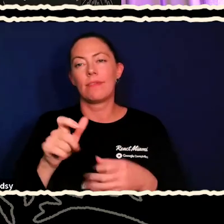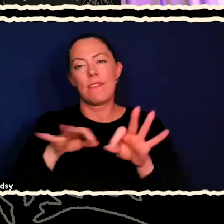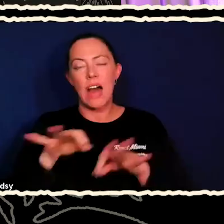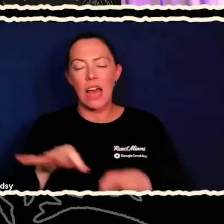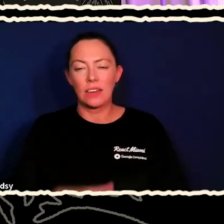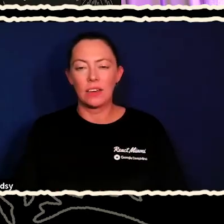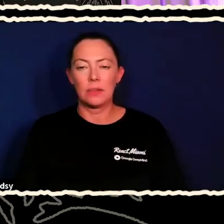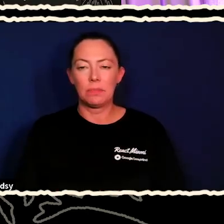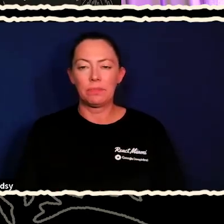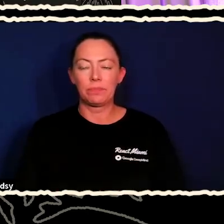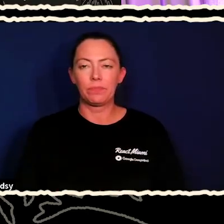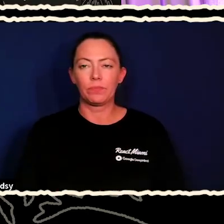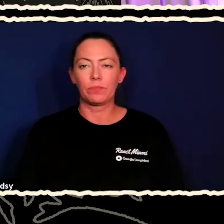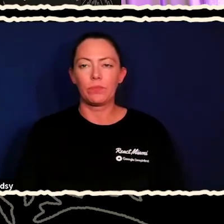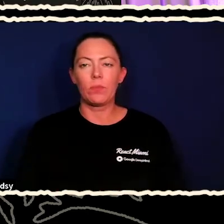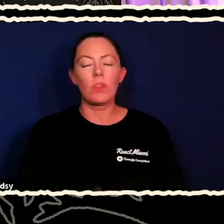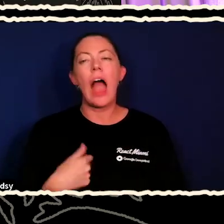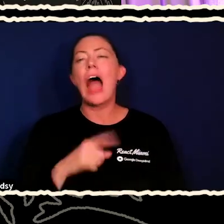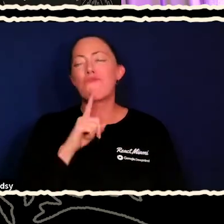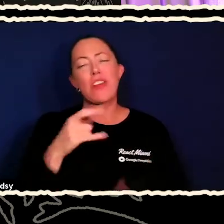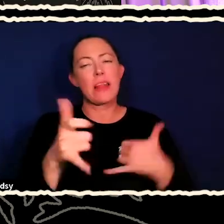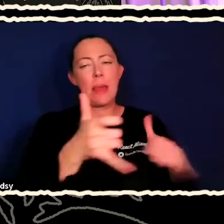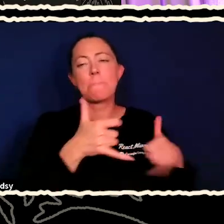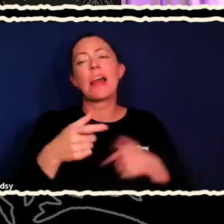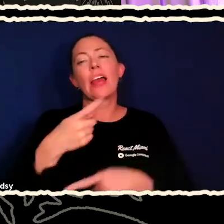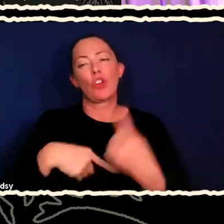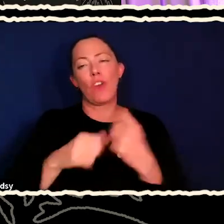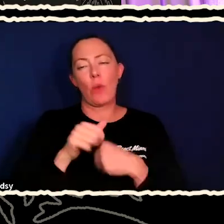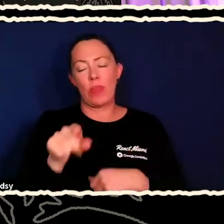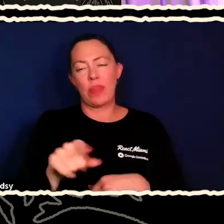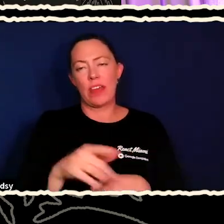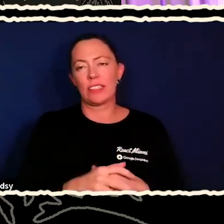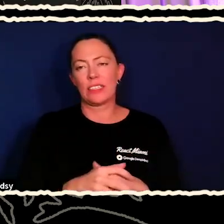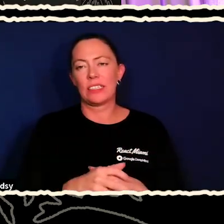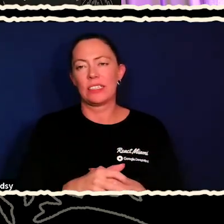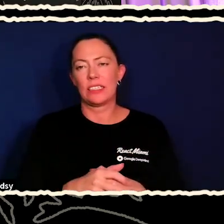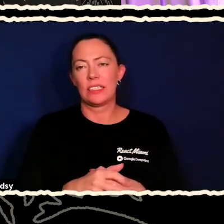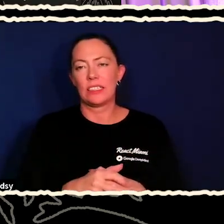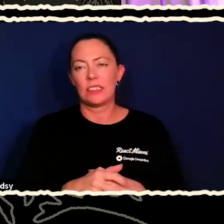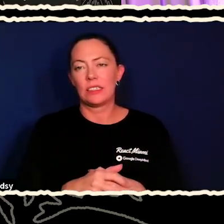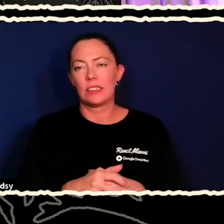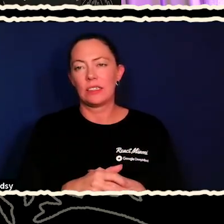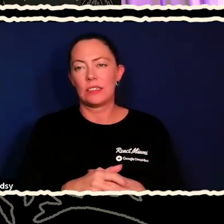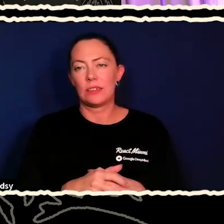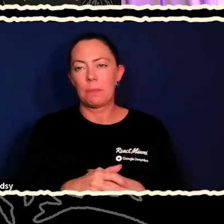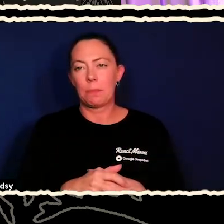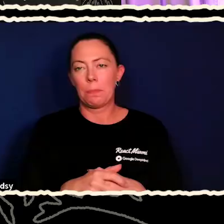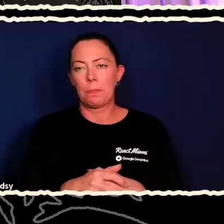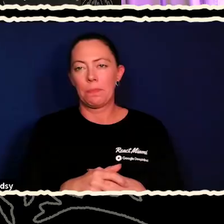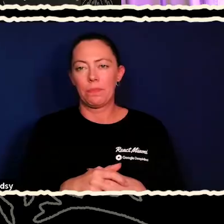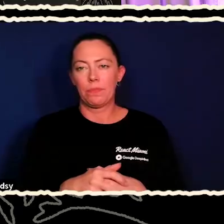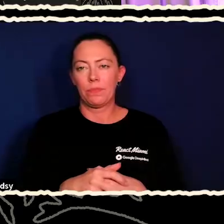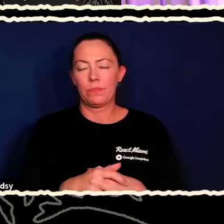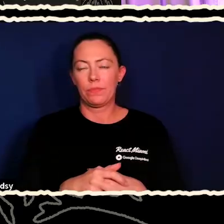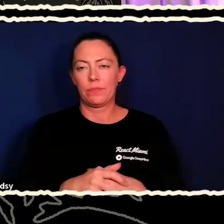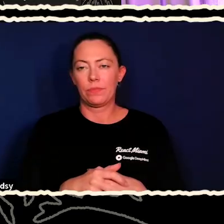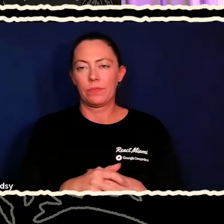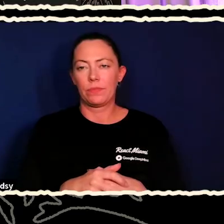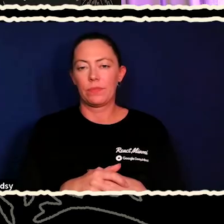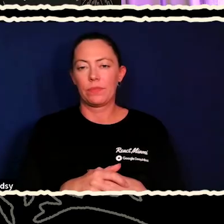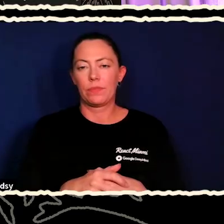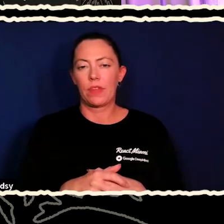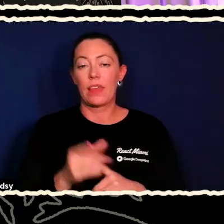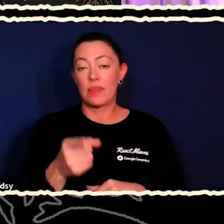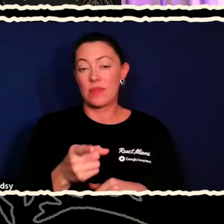poke around. I've spent a lot of time poking around just for fun. Like here, let's do this one. It's probably going to, well, I think I know what it is. Let's see. Is it the Anthropic